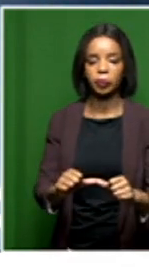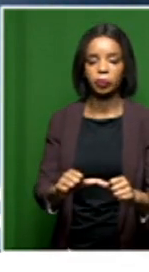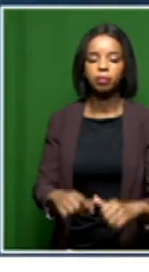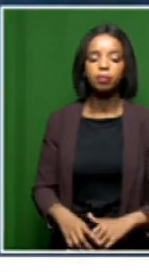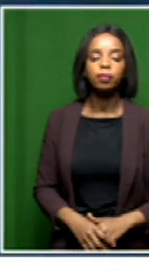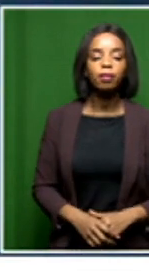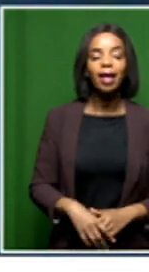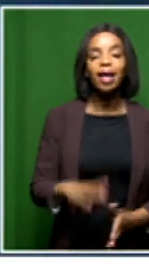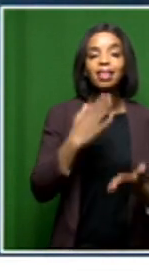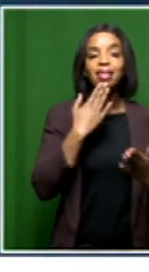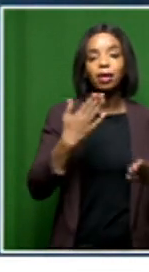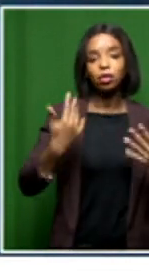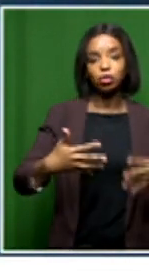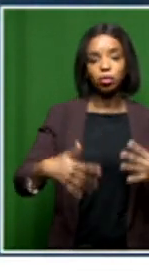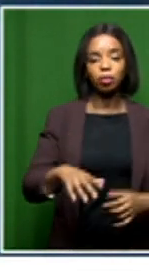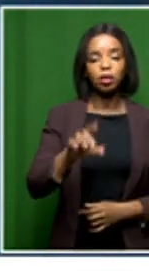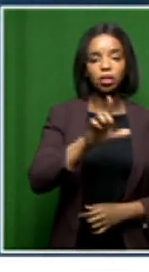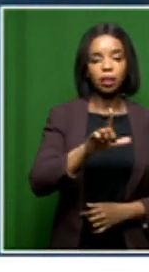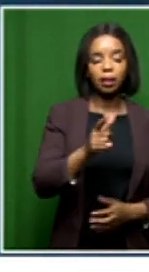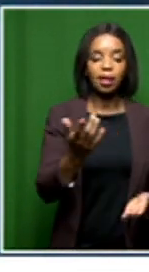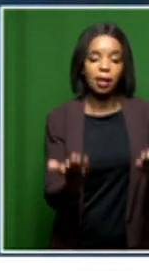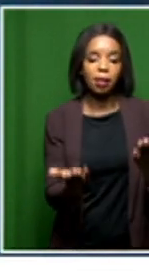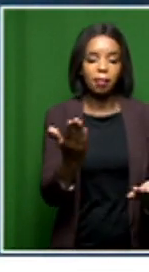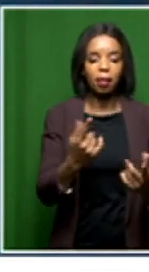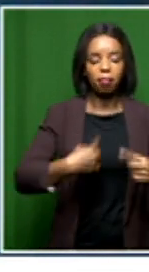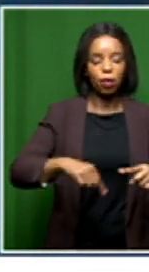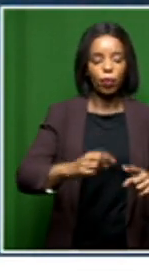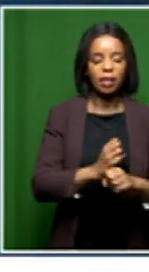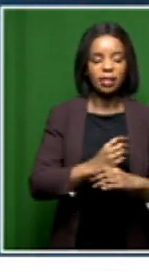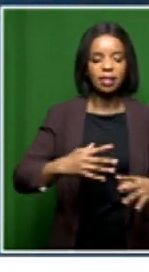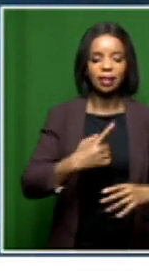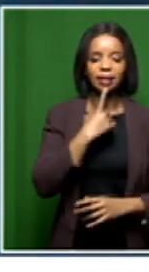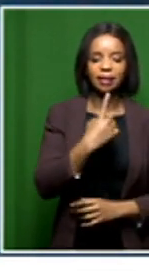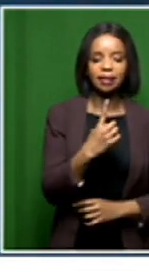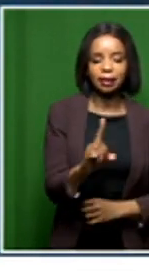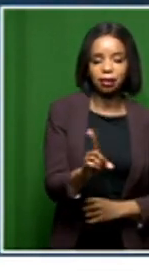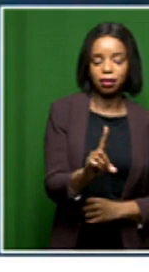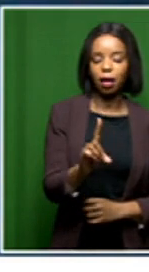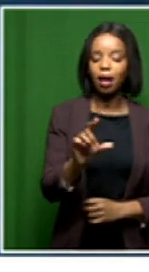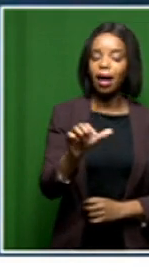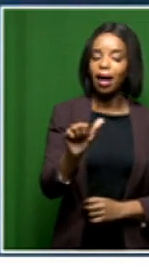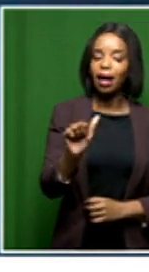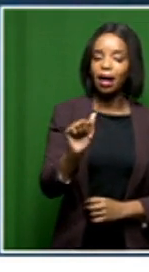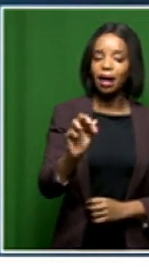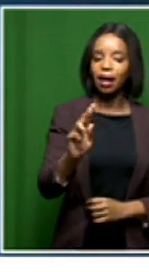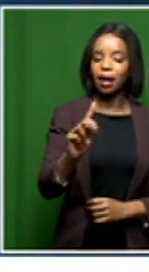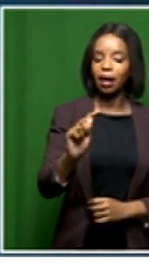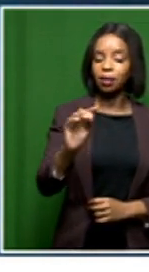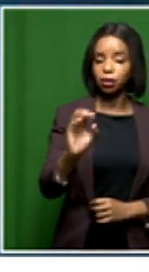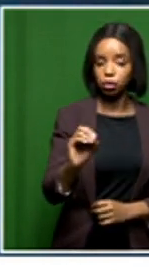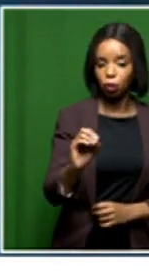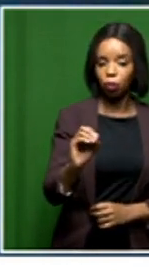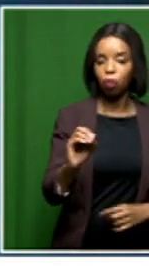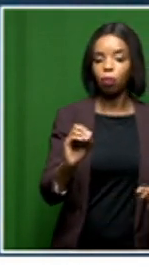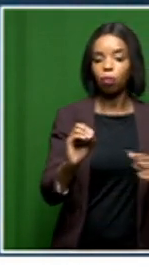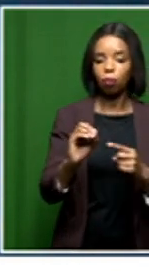Thank you so much, Leanne. I think perhaps our point of departure should be to say the AARTO Act was designed as a